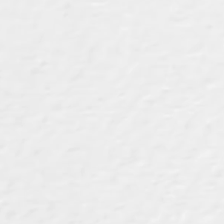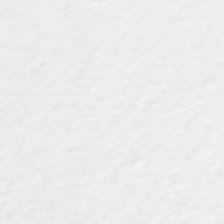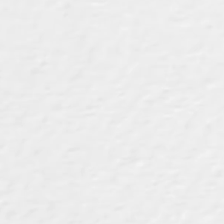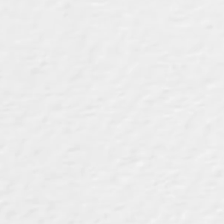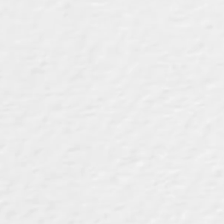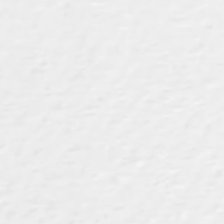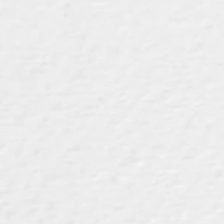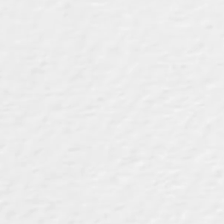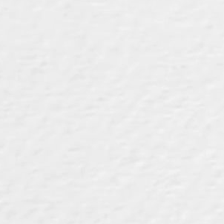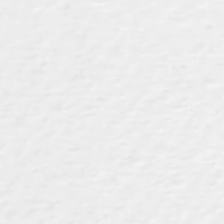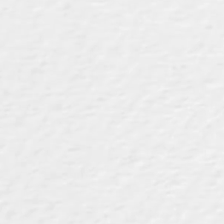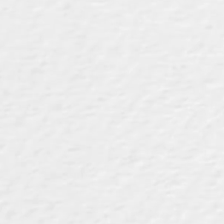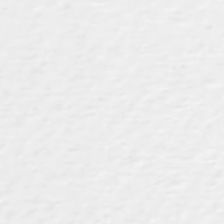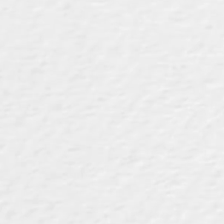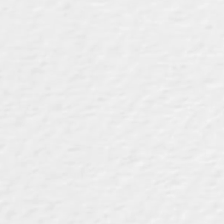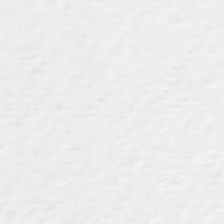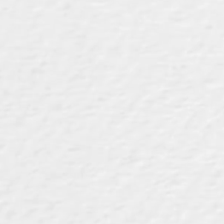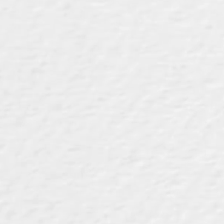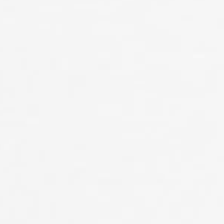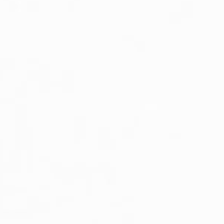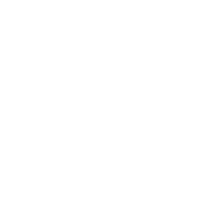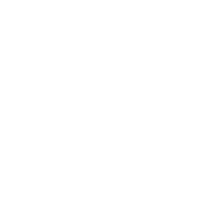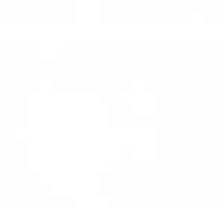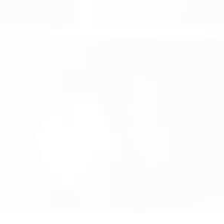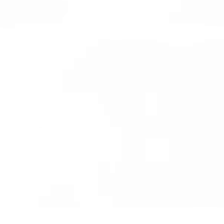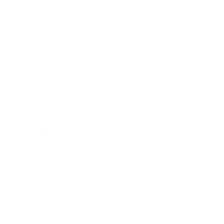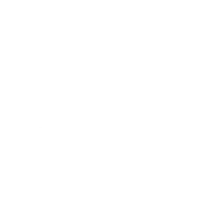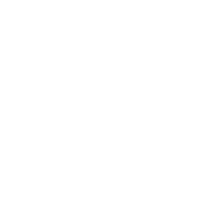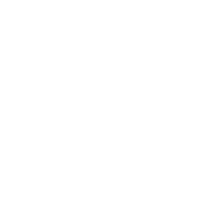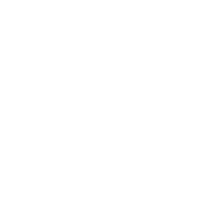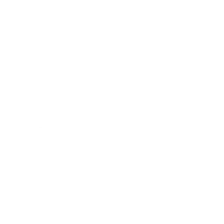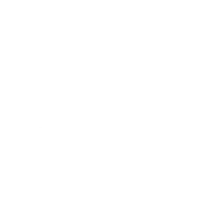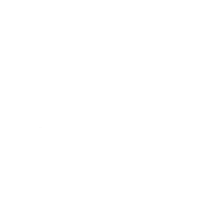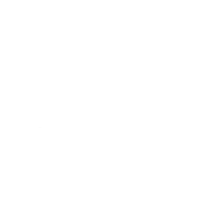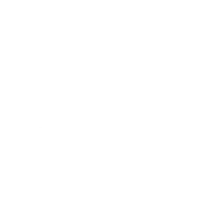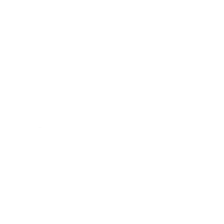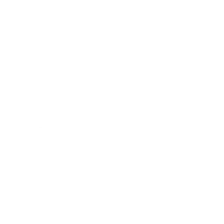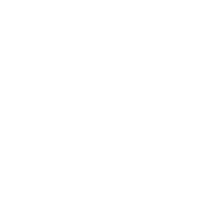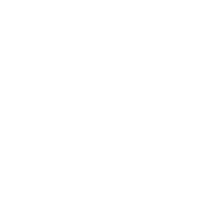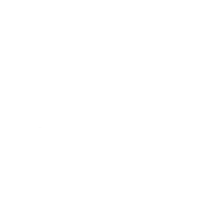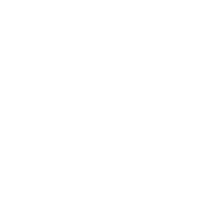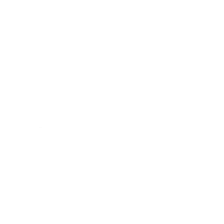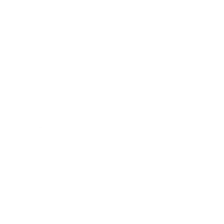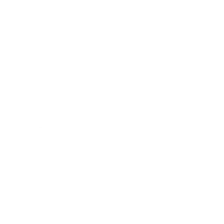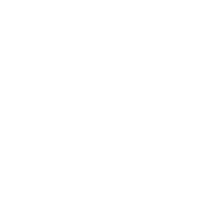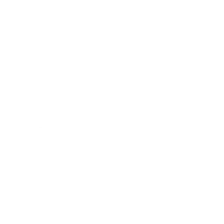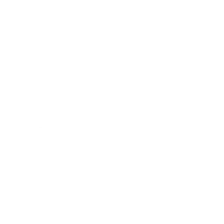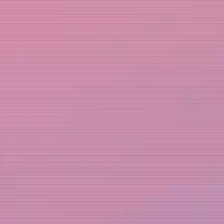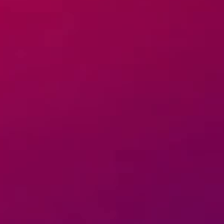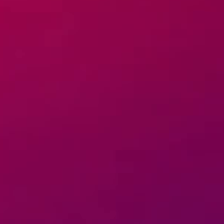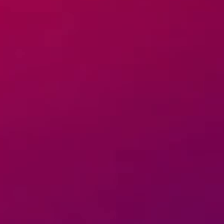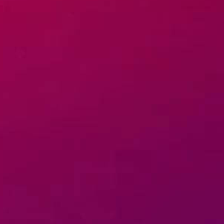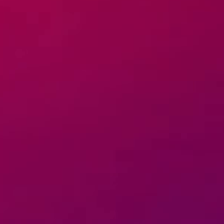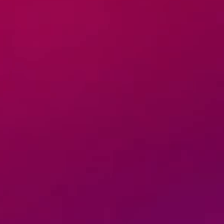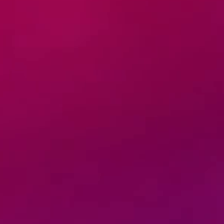delay. Get vaccinated today. A message from the Ministry of Health.